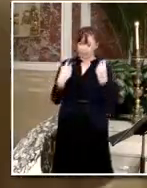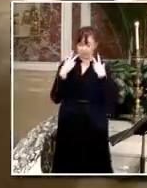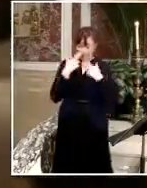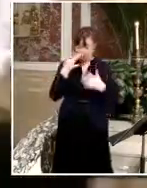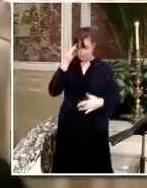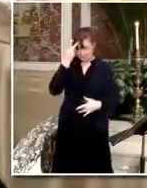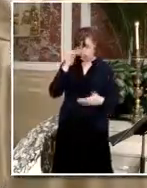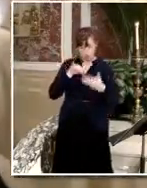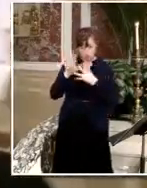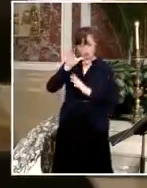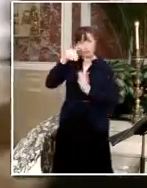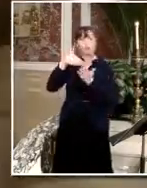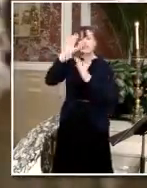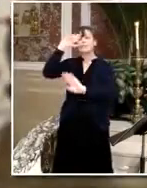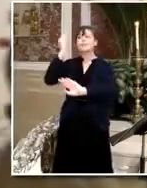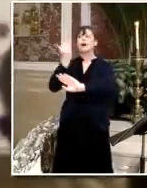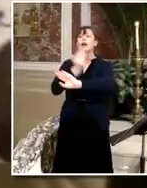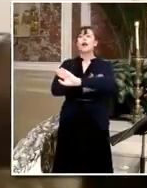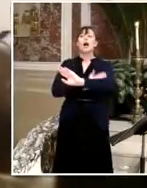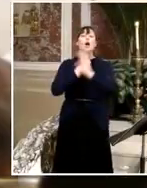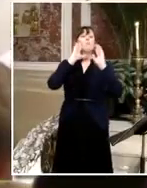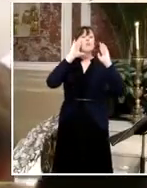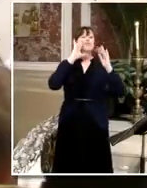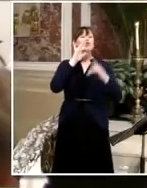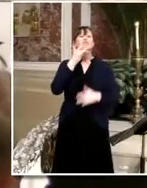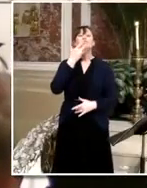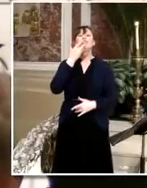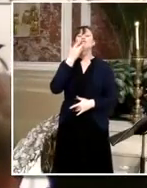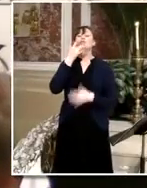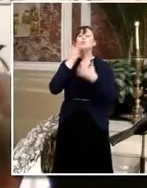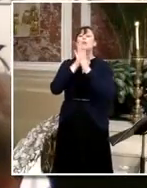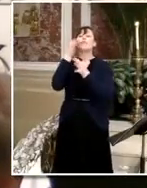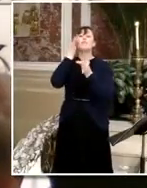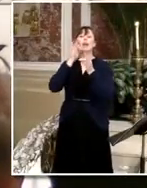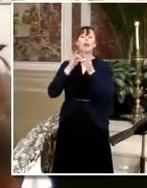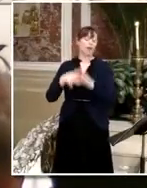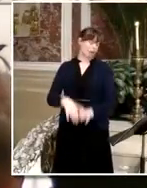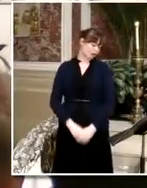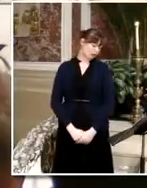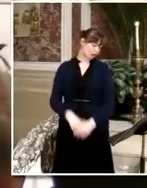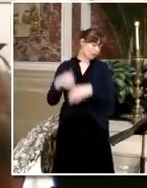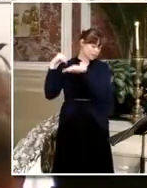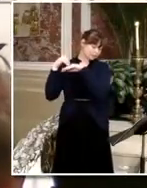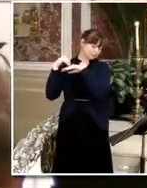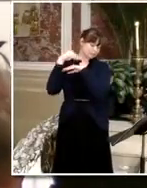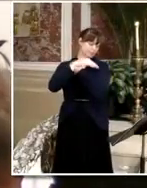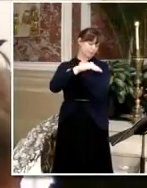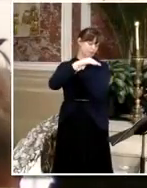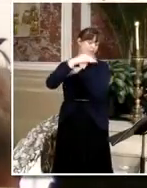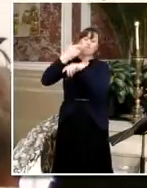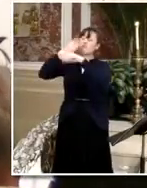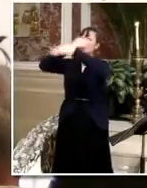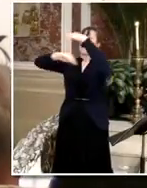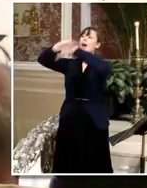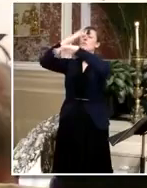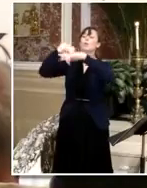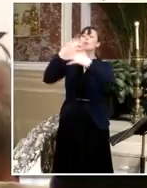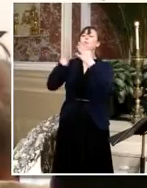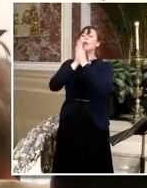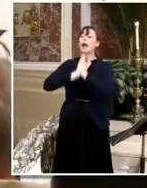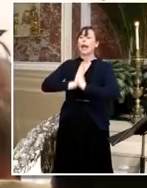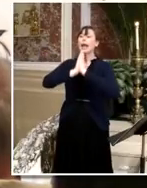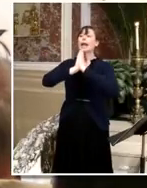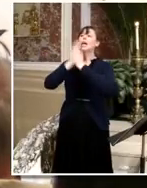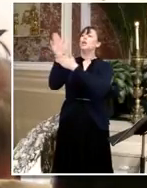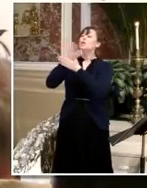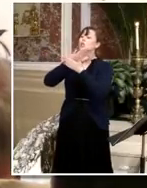Son, listen favorably to the prayer of faith. Send forth from the heavens, we pray, your